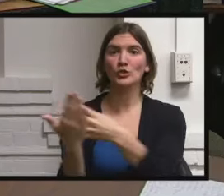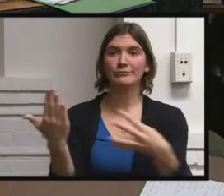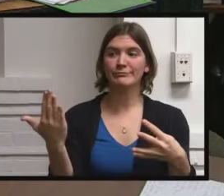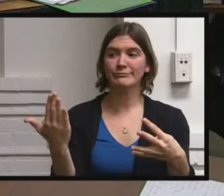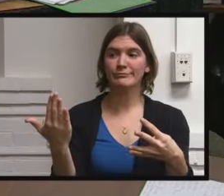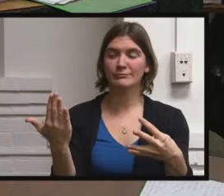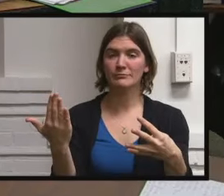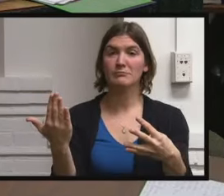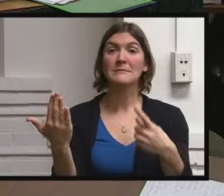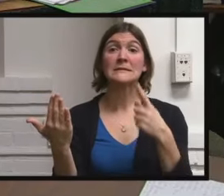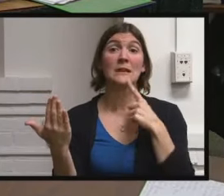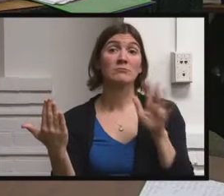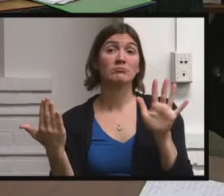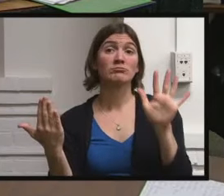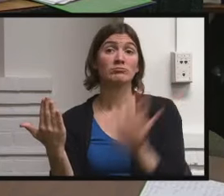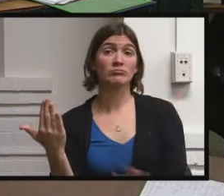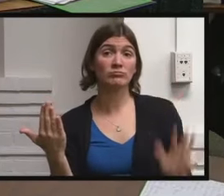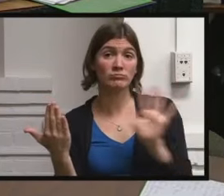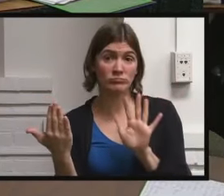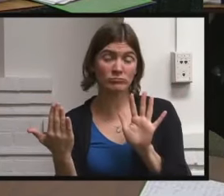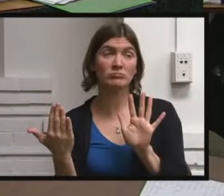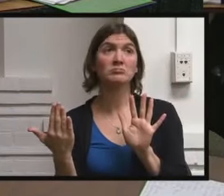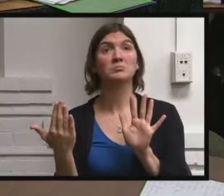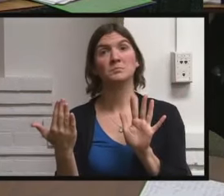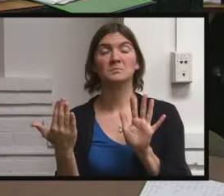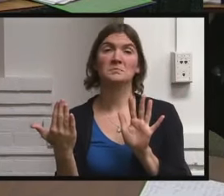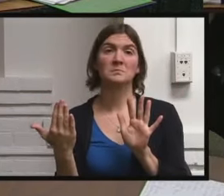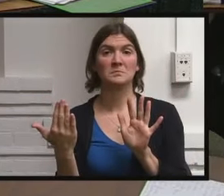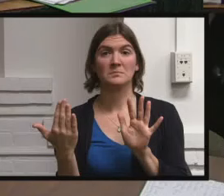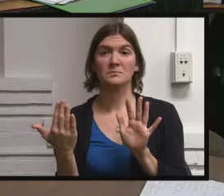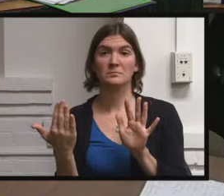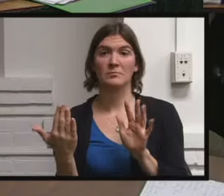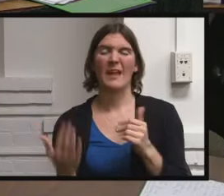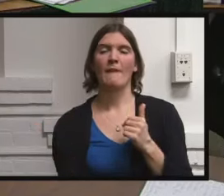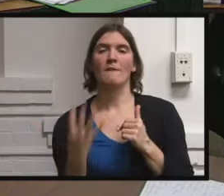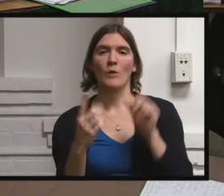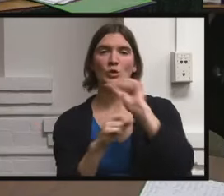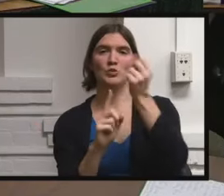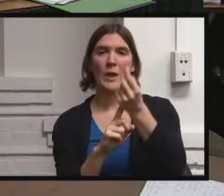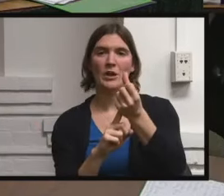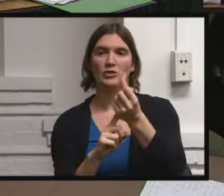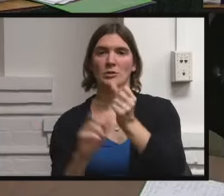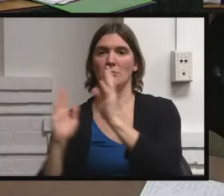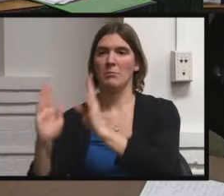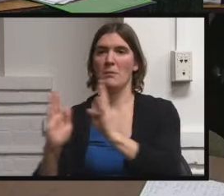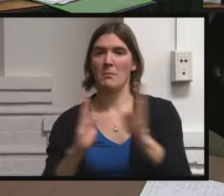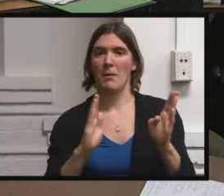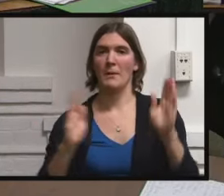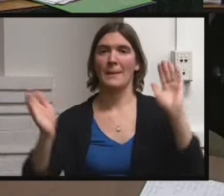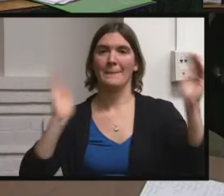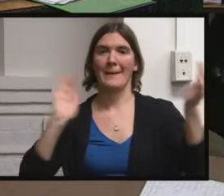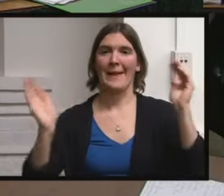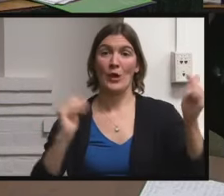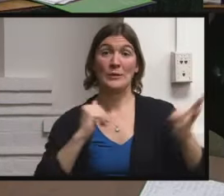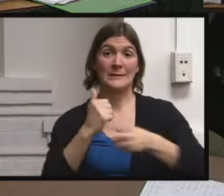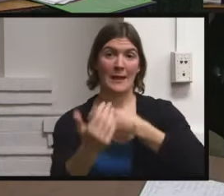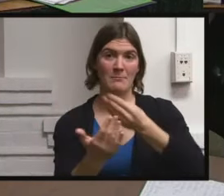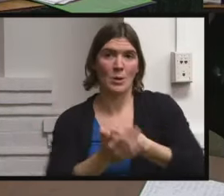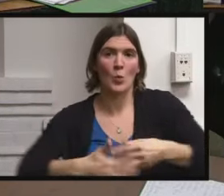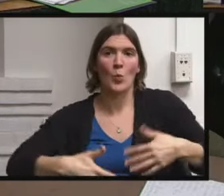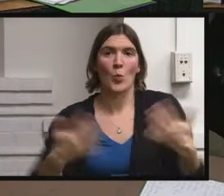that estimated under four different scenarios what the savings to the town might be depending on